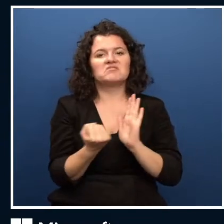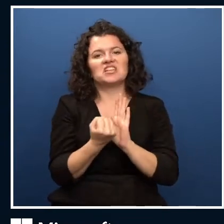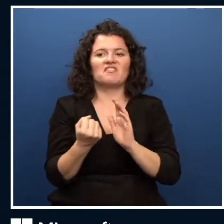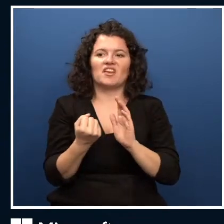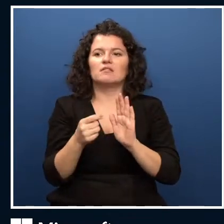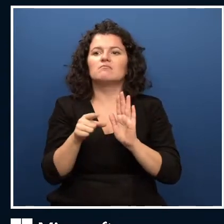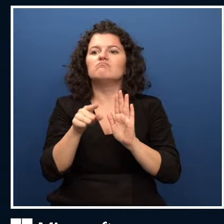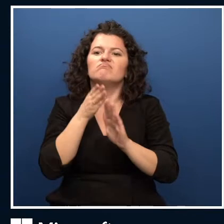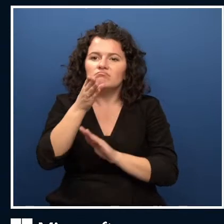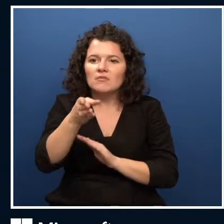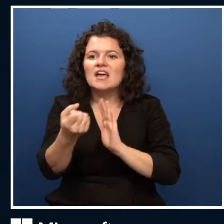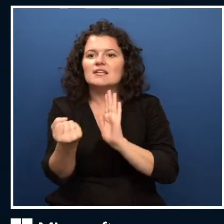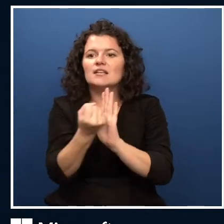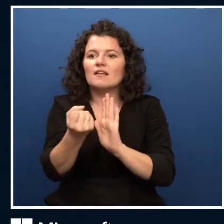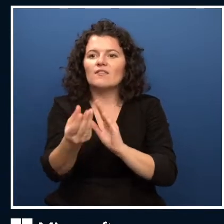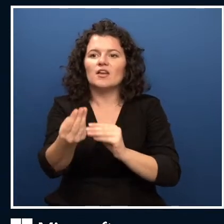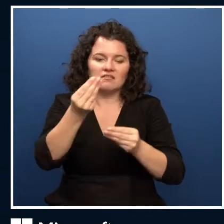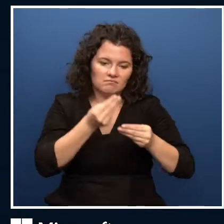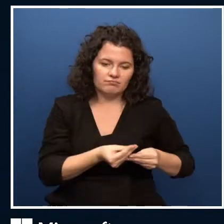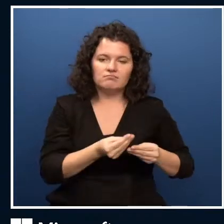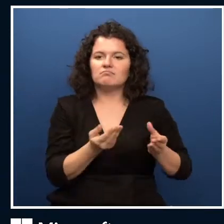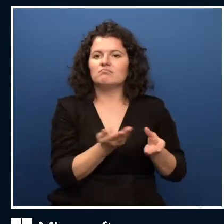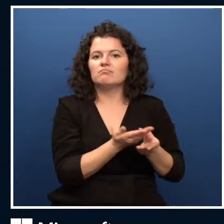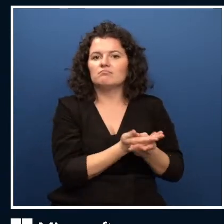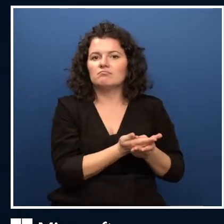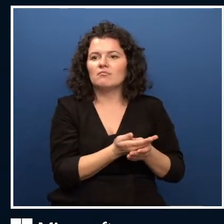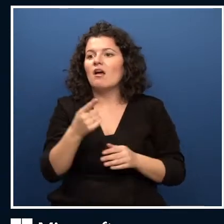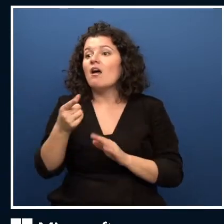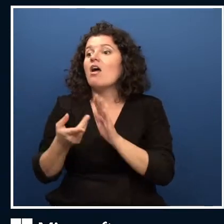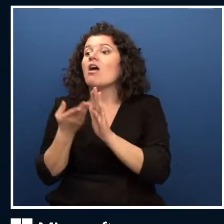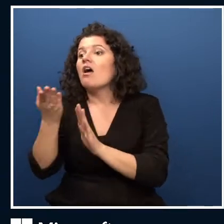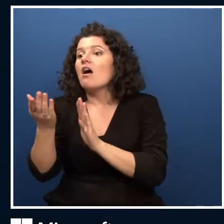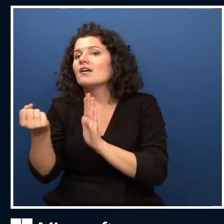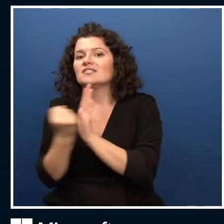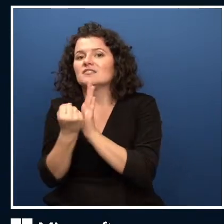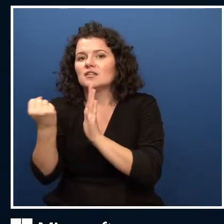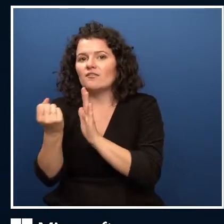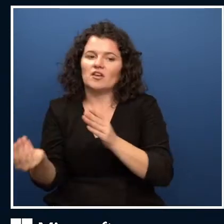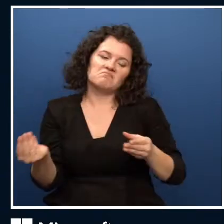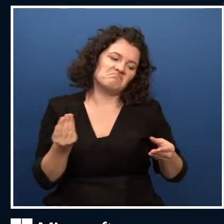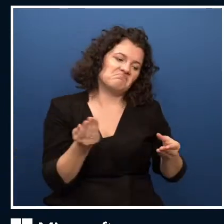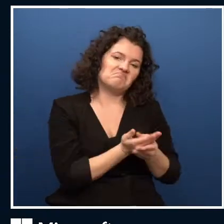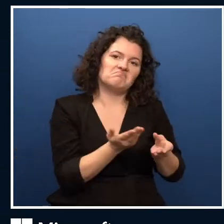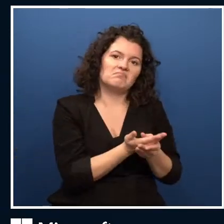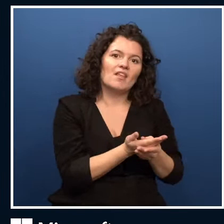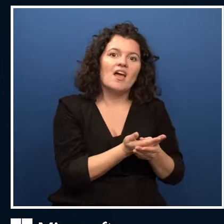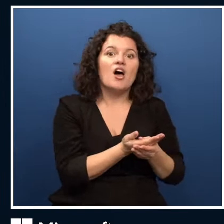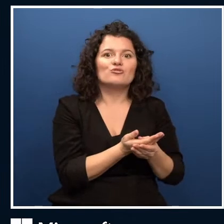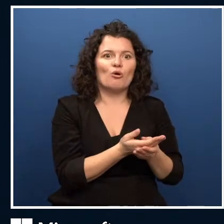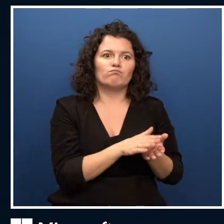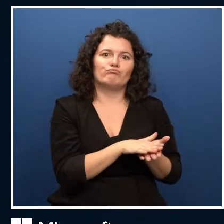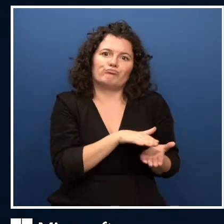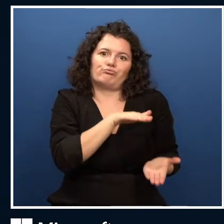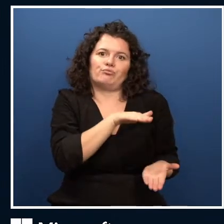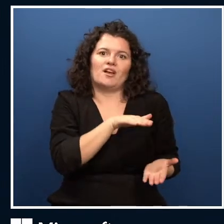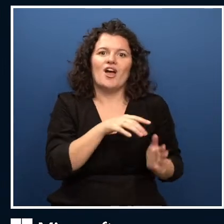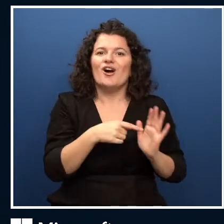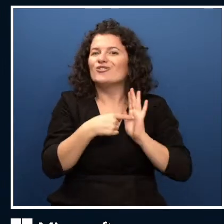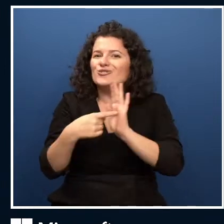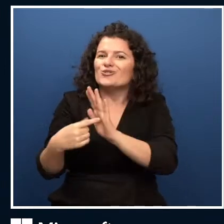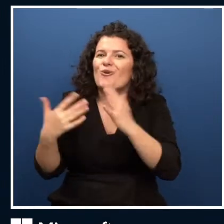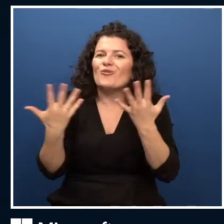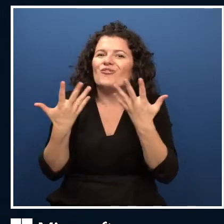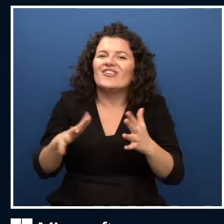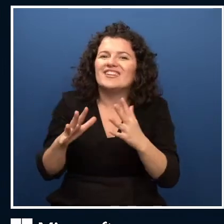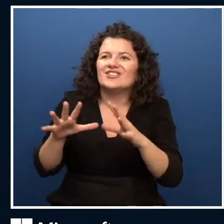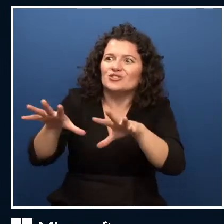with the portfolio, by creating that portfolio piece that's really shows exactly what you've done, and especially if you can